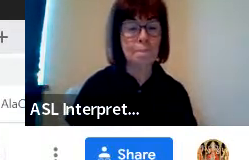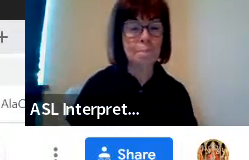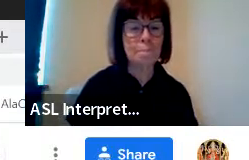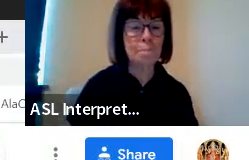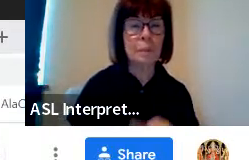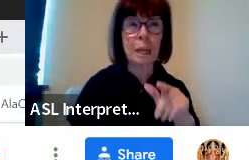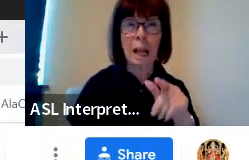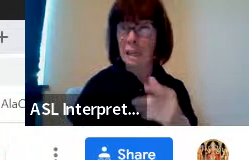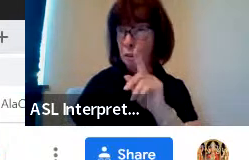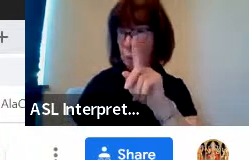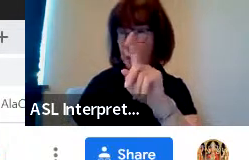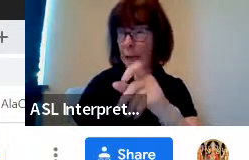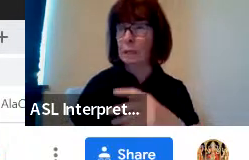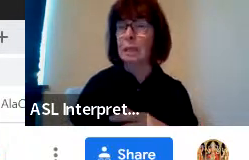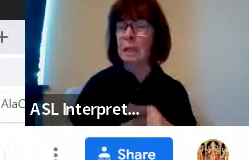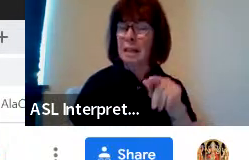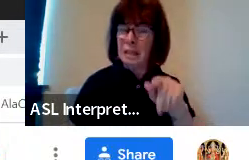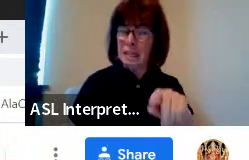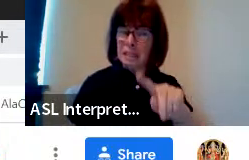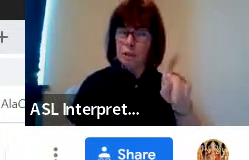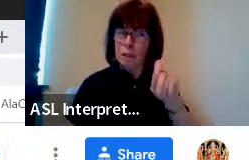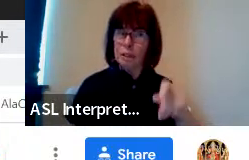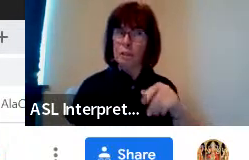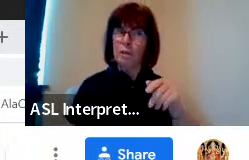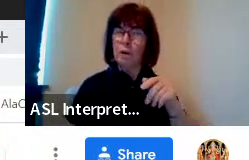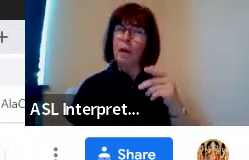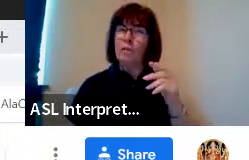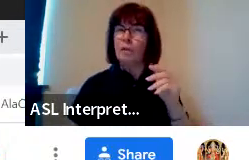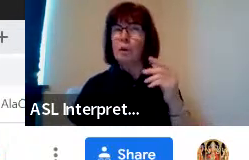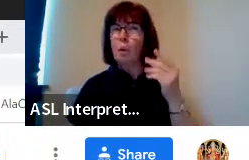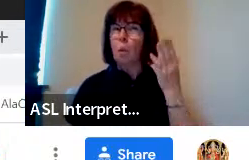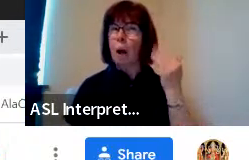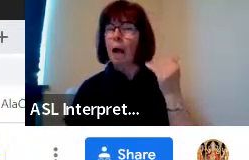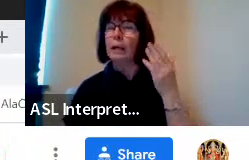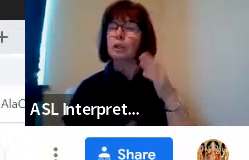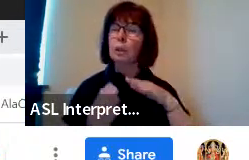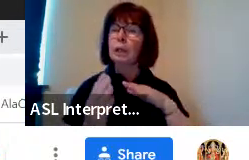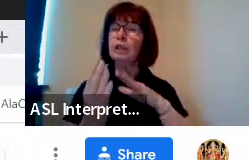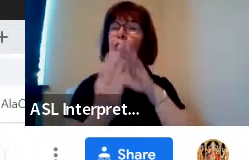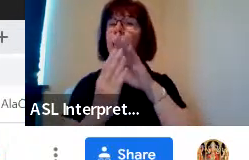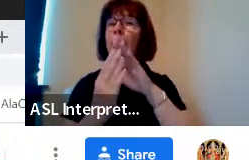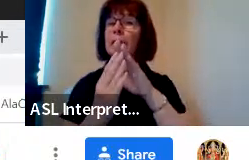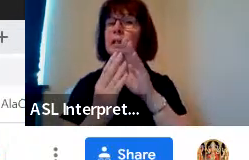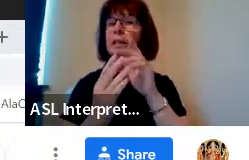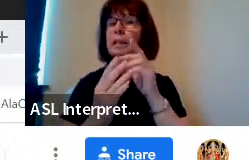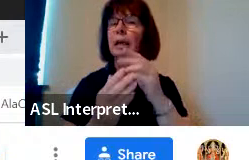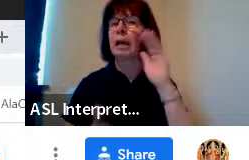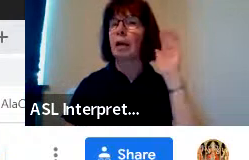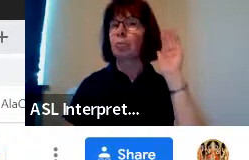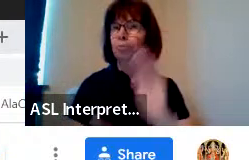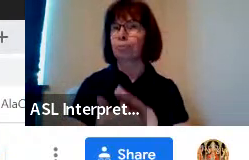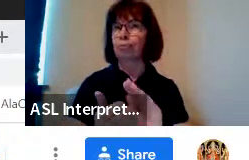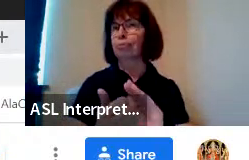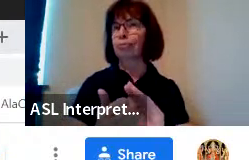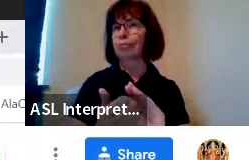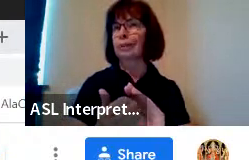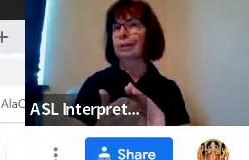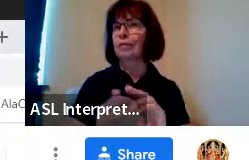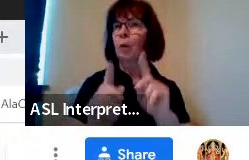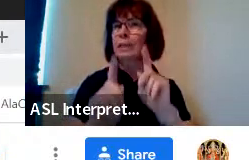being asked as a way to address, for example, the dramatic drop in testing, say over the last 2